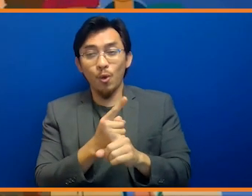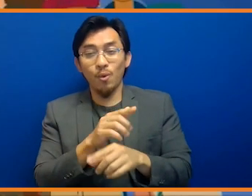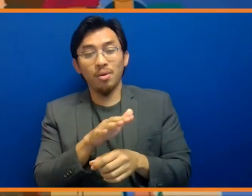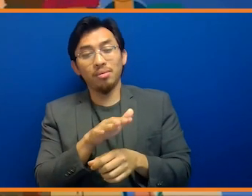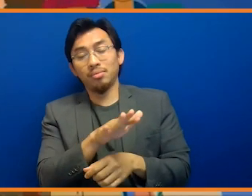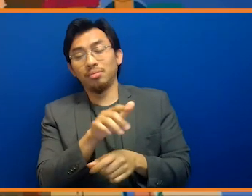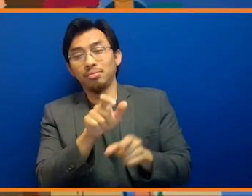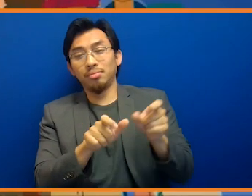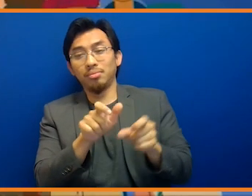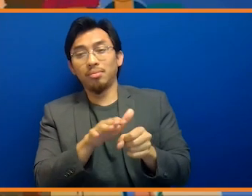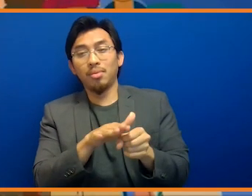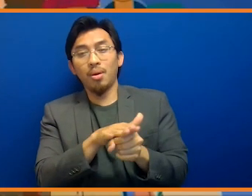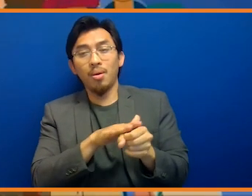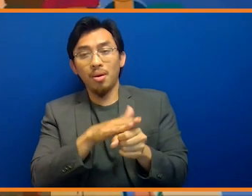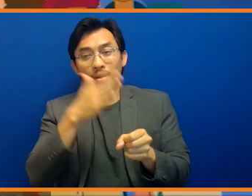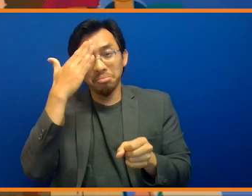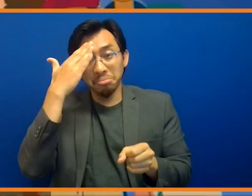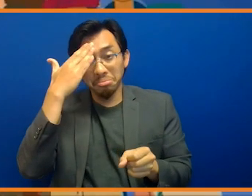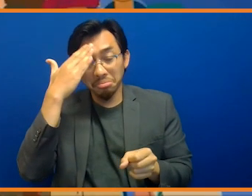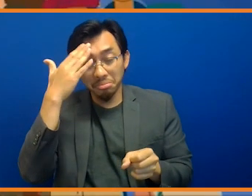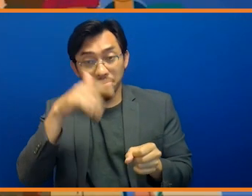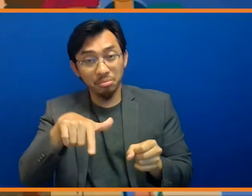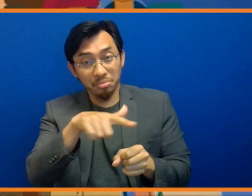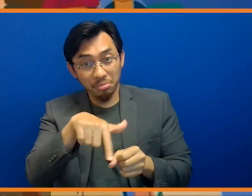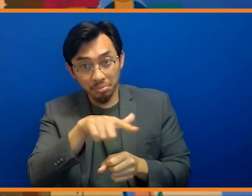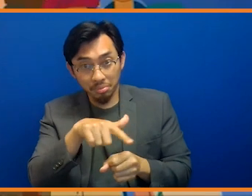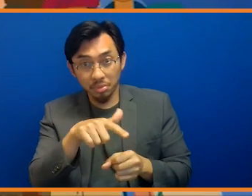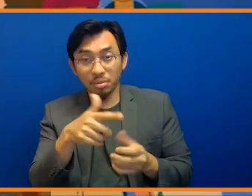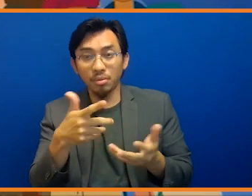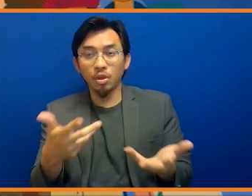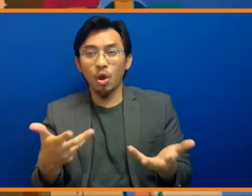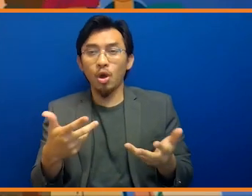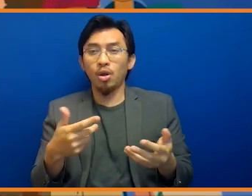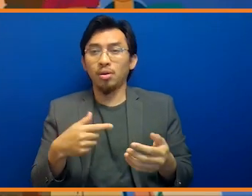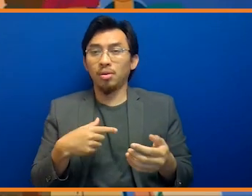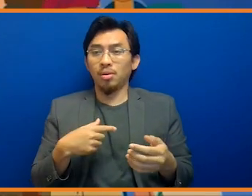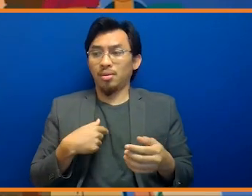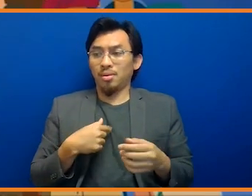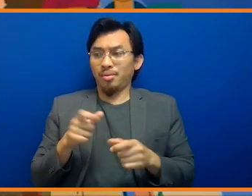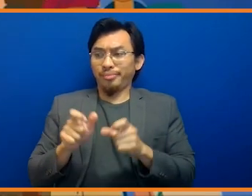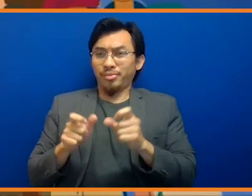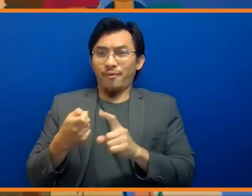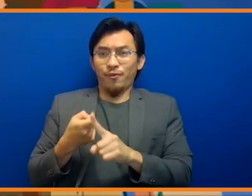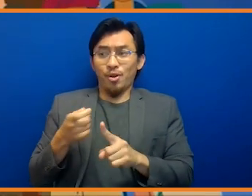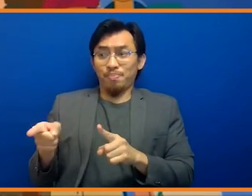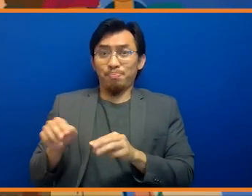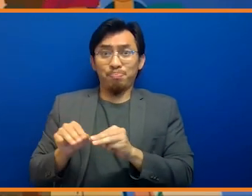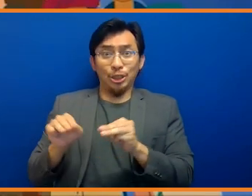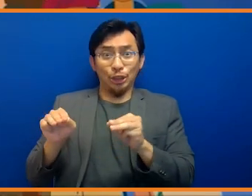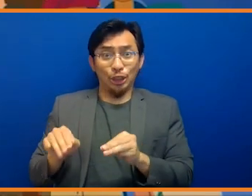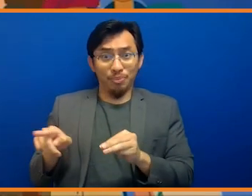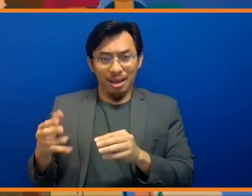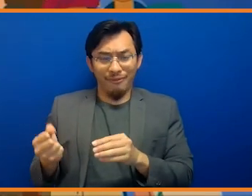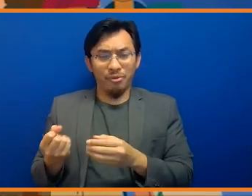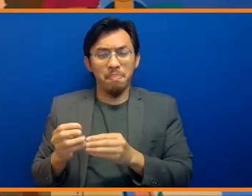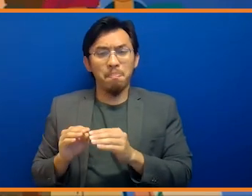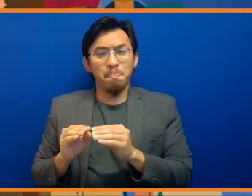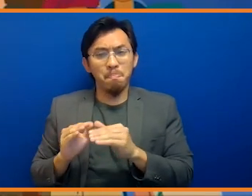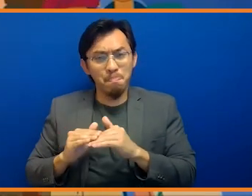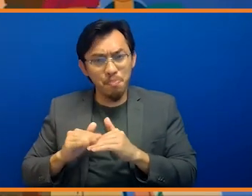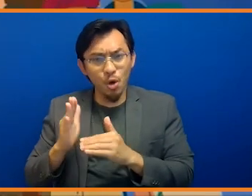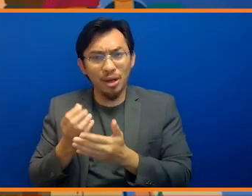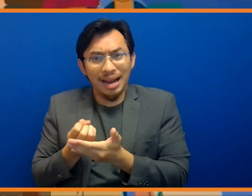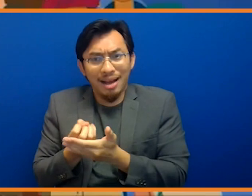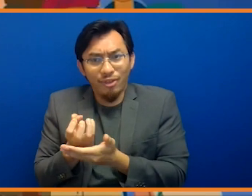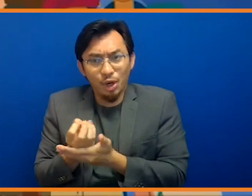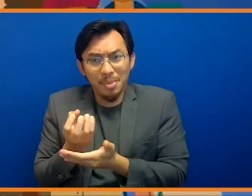people experience and knowledge. Sometimes even we are from university, from the museum, but more information we